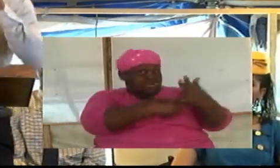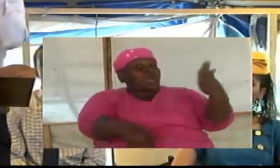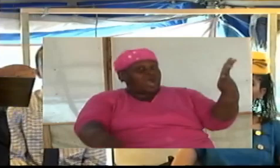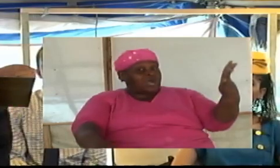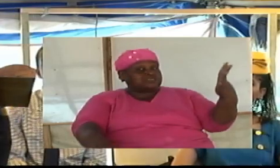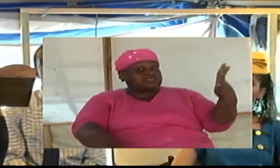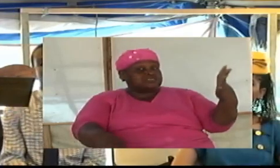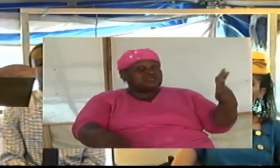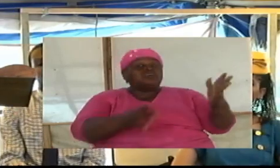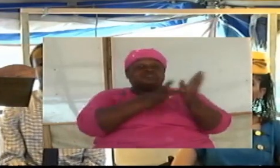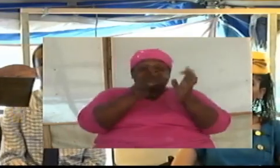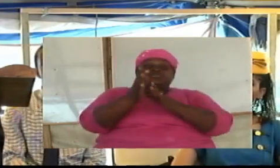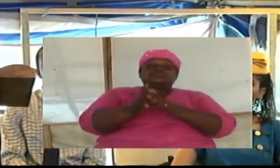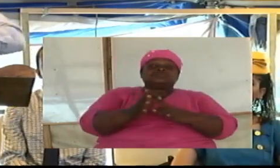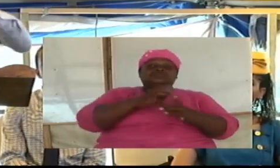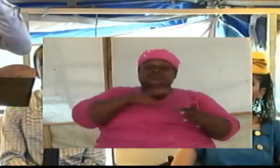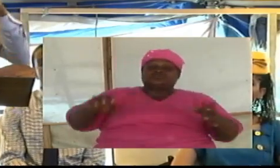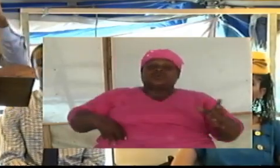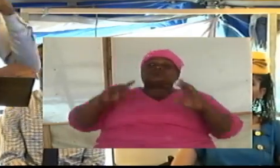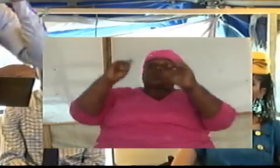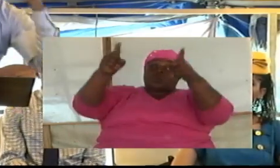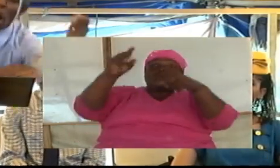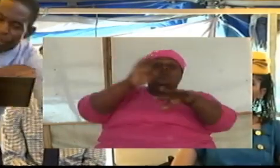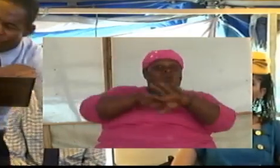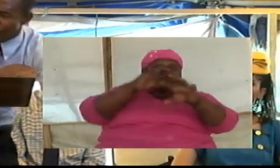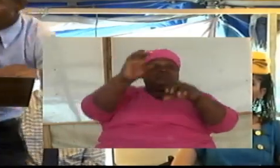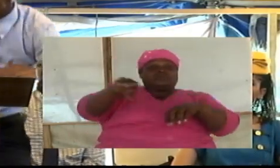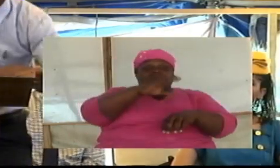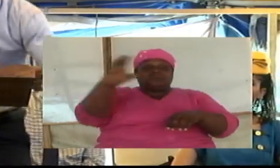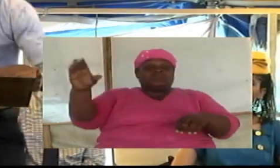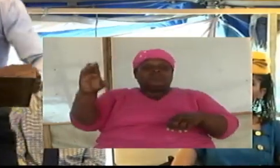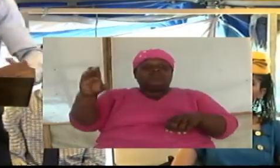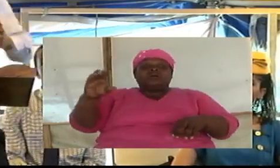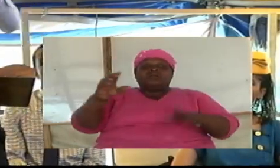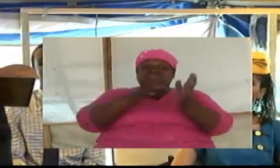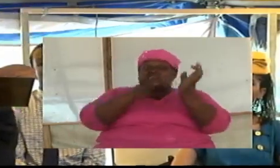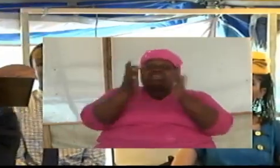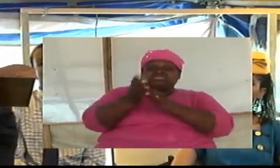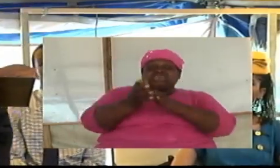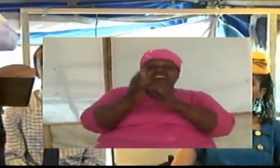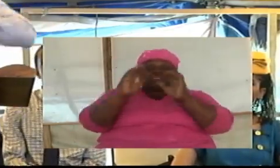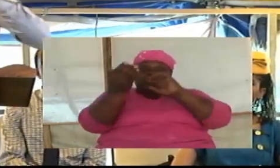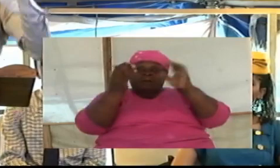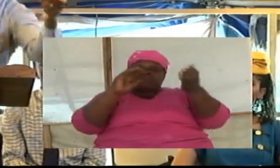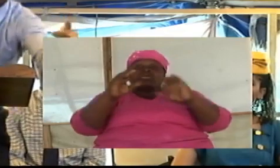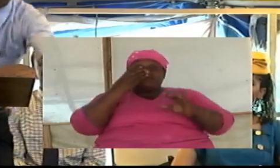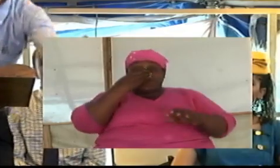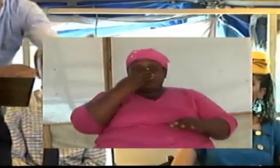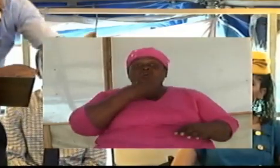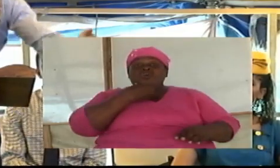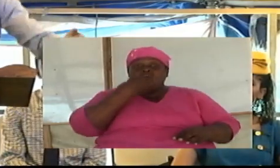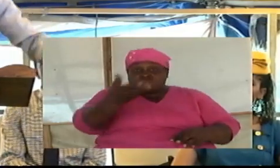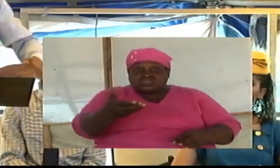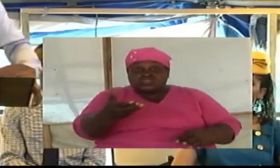He went on the cross and he became a curse that we might have life.